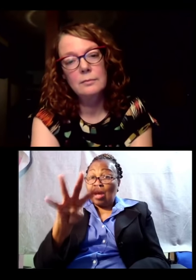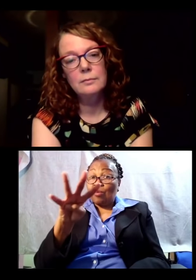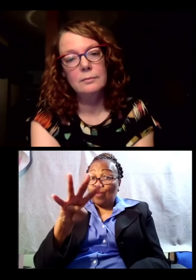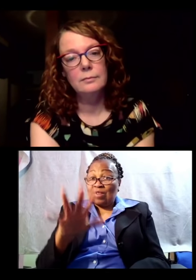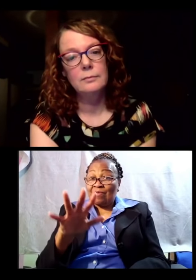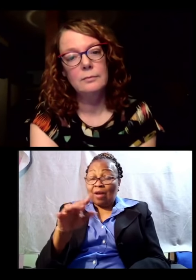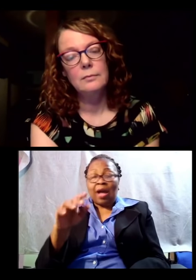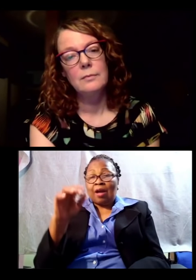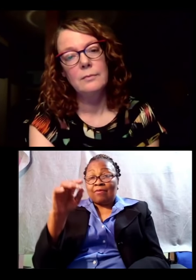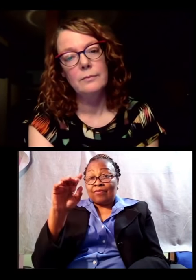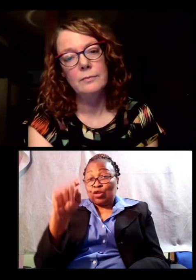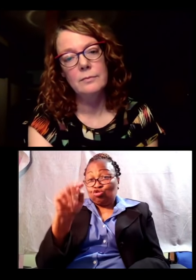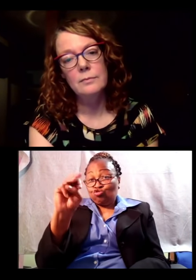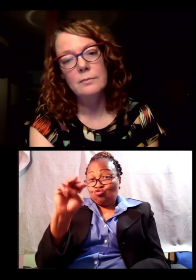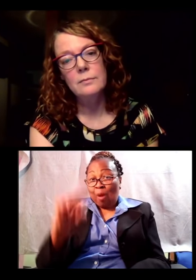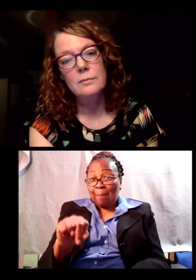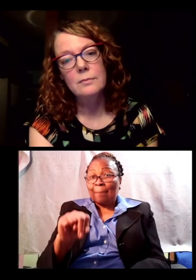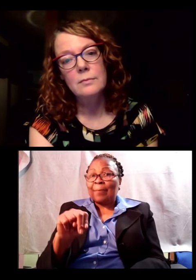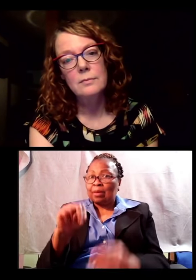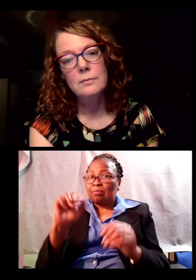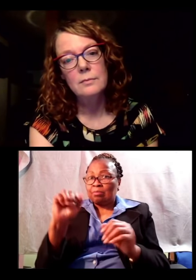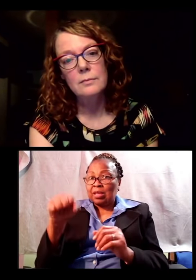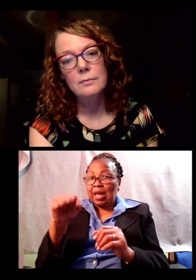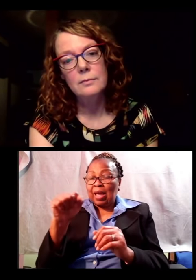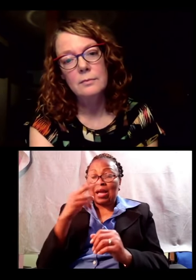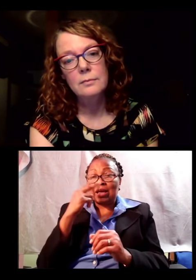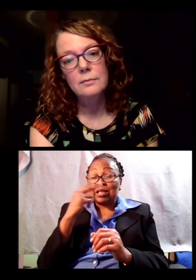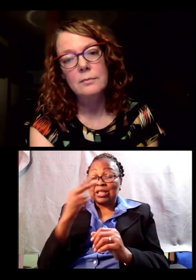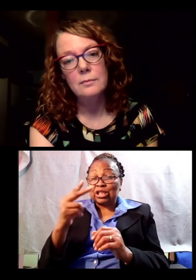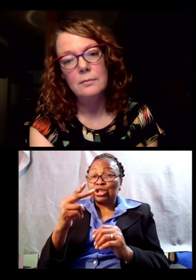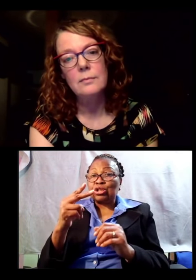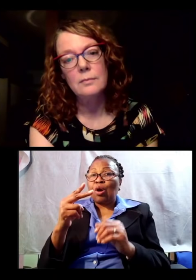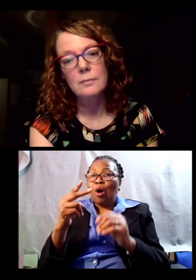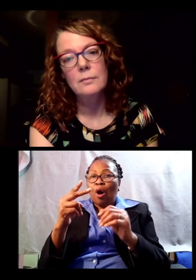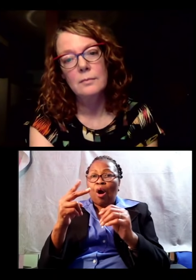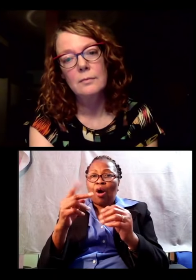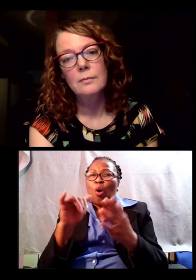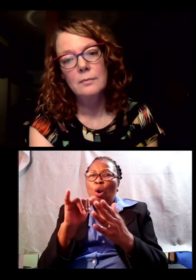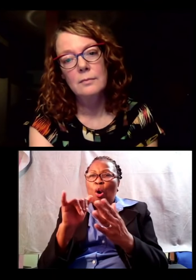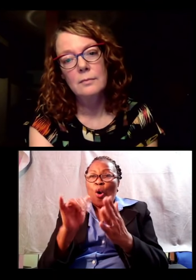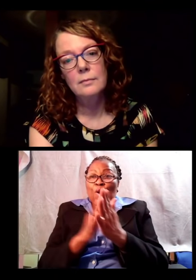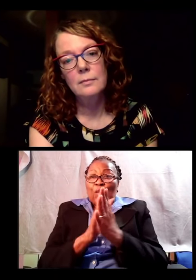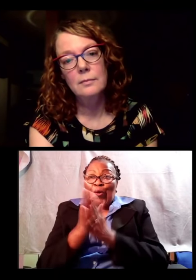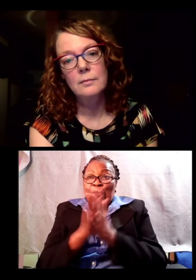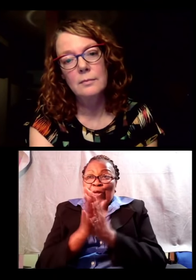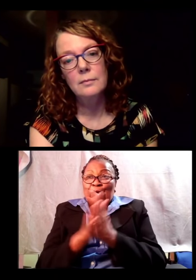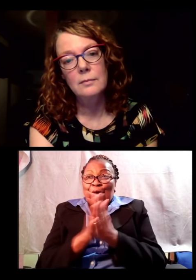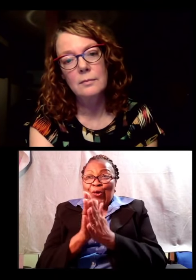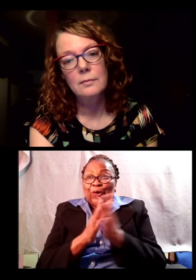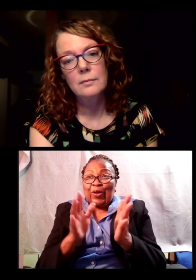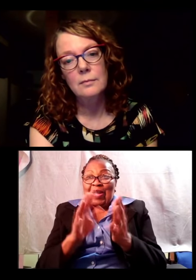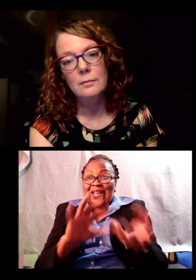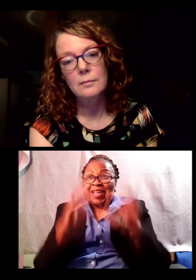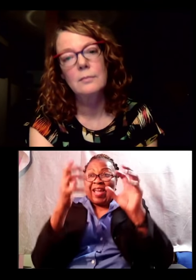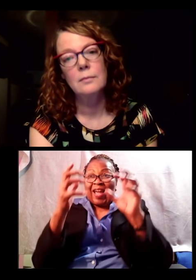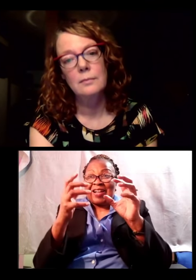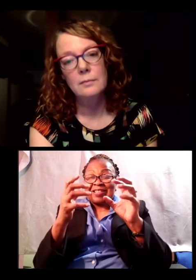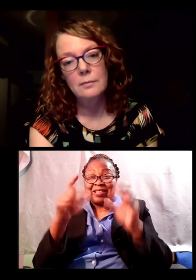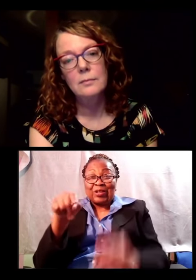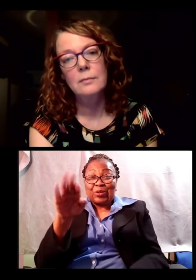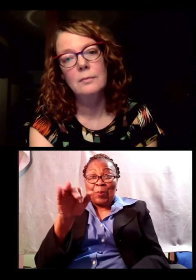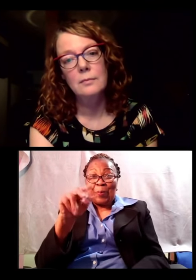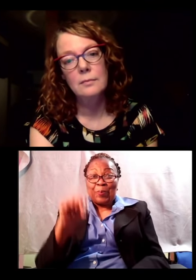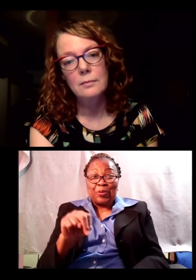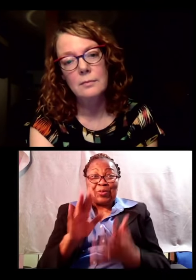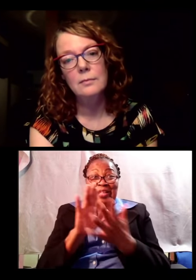Trump as a fomenter of chaos, and that suited him just fine.